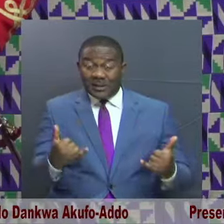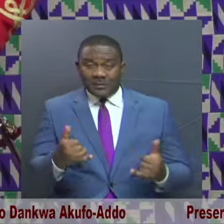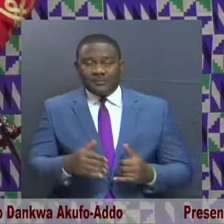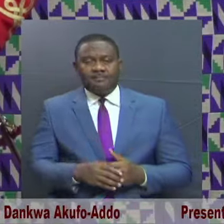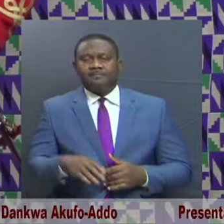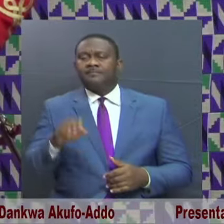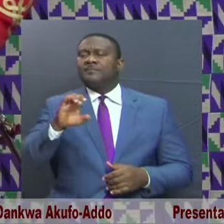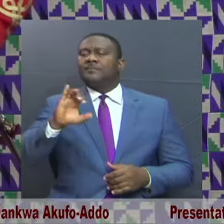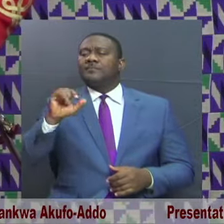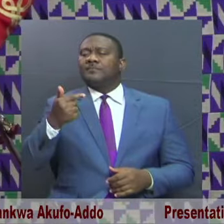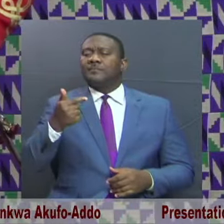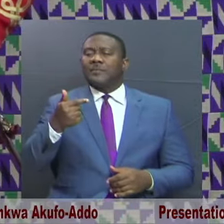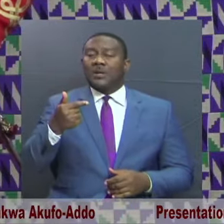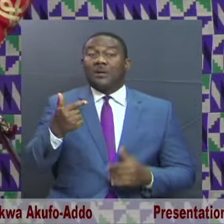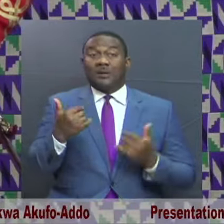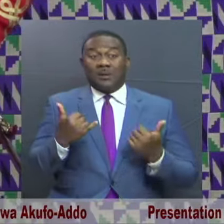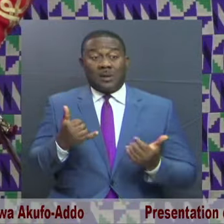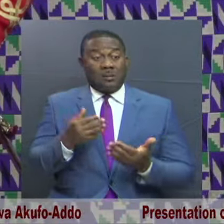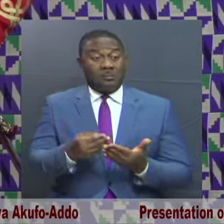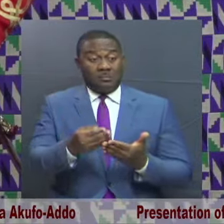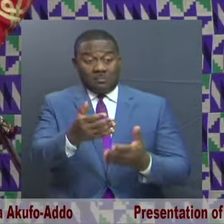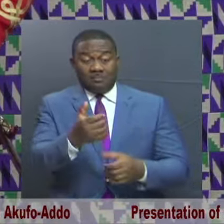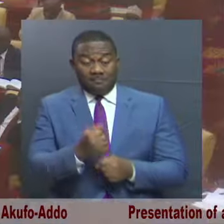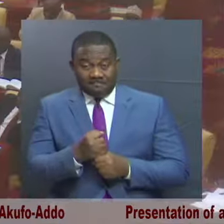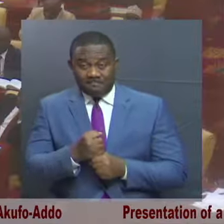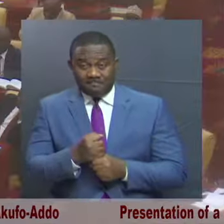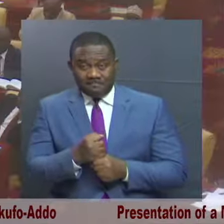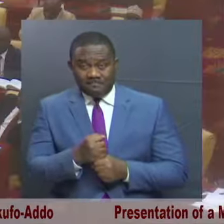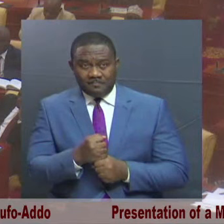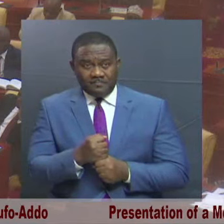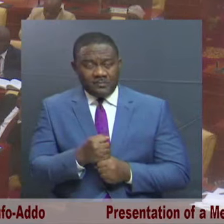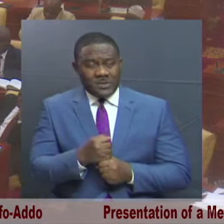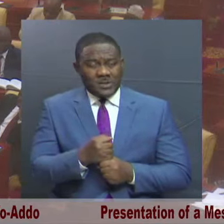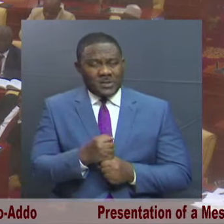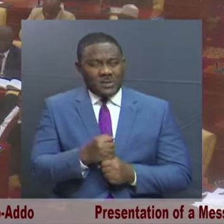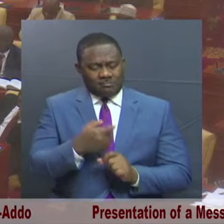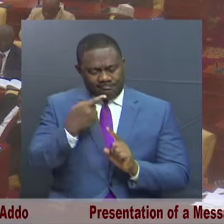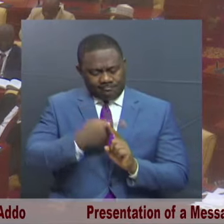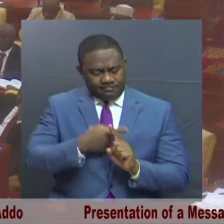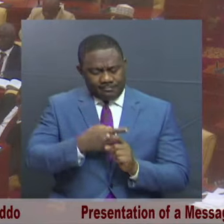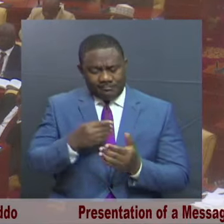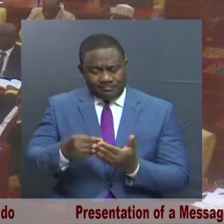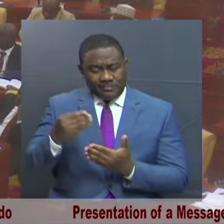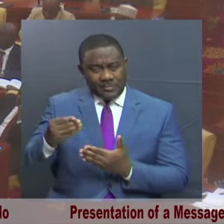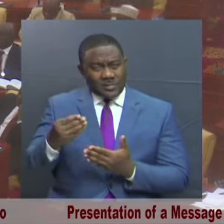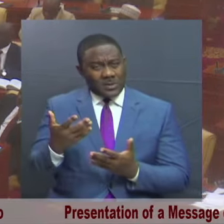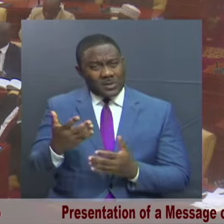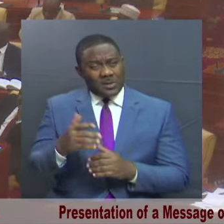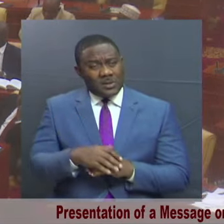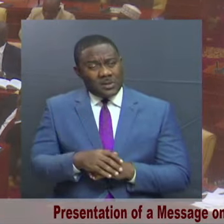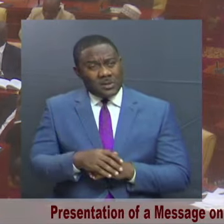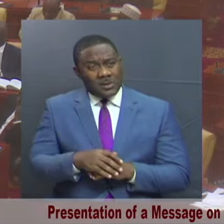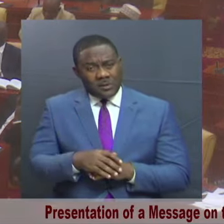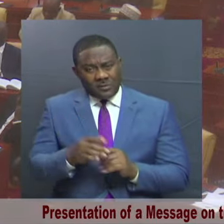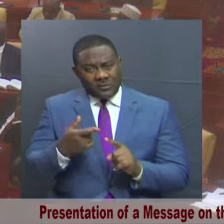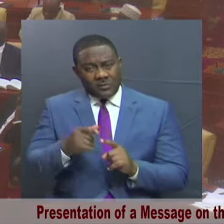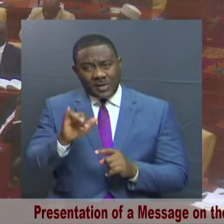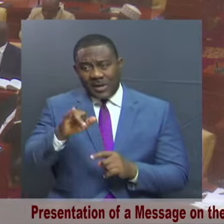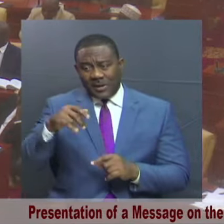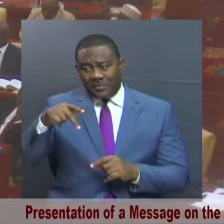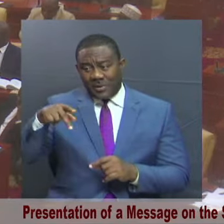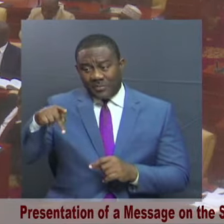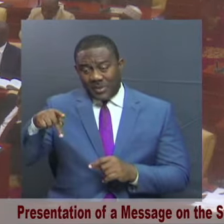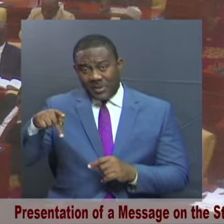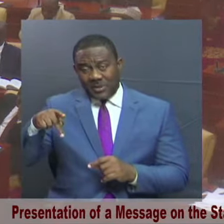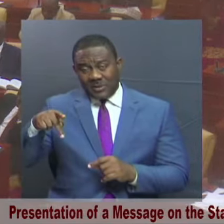ECG has been able to secure a fixed monthly energy purchase price with all the PPS